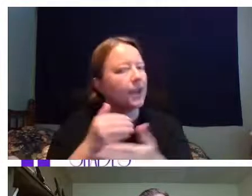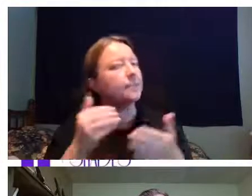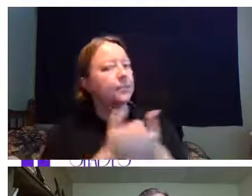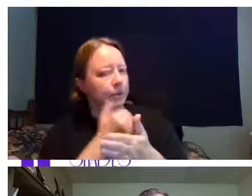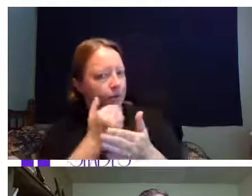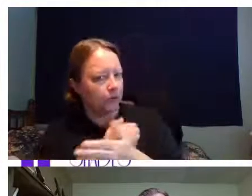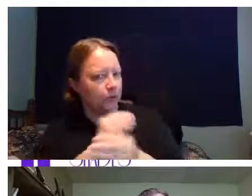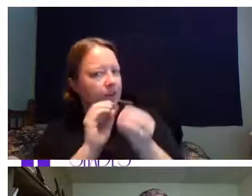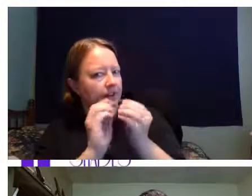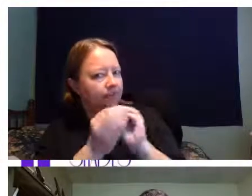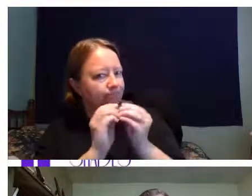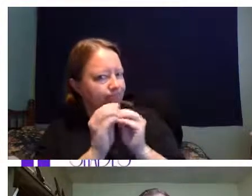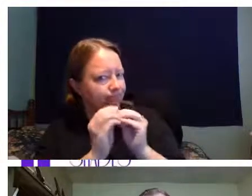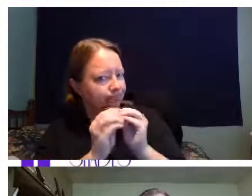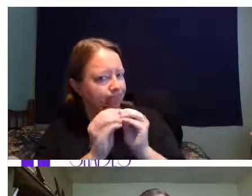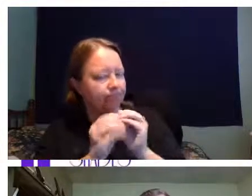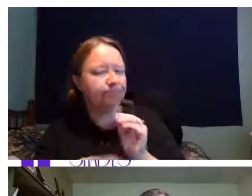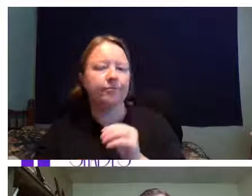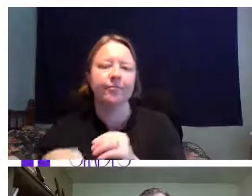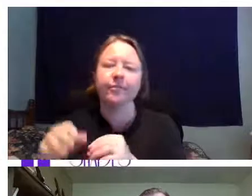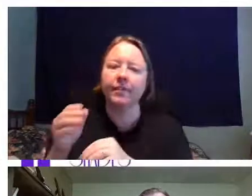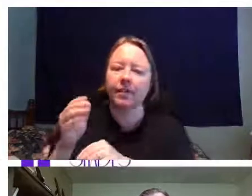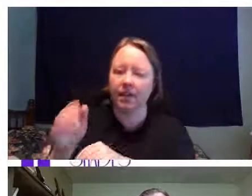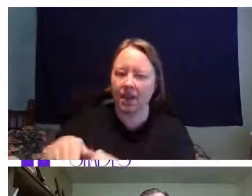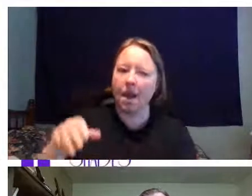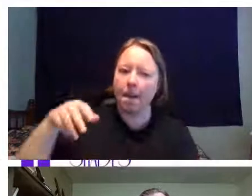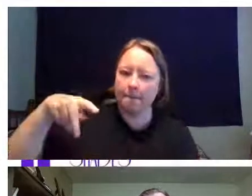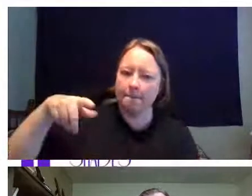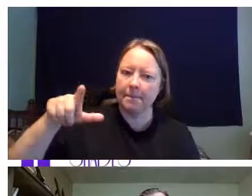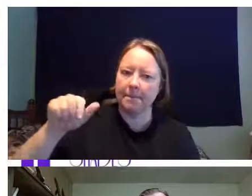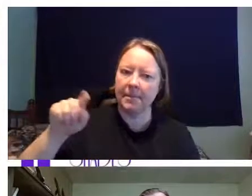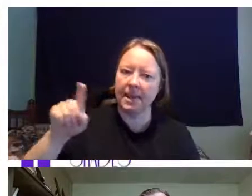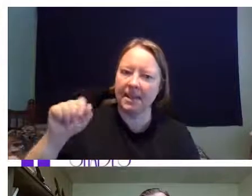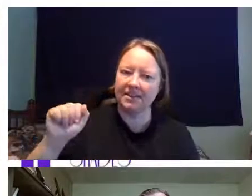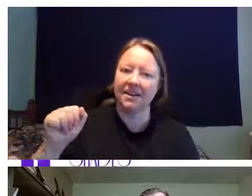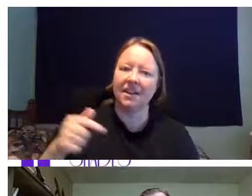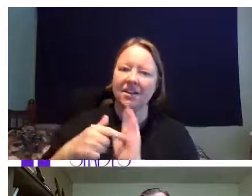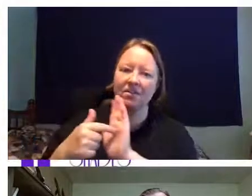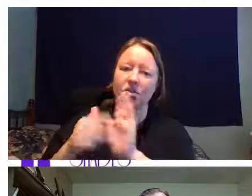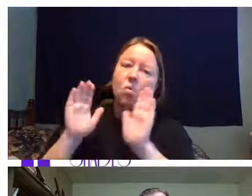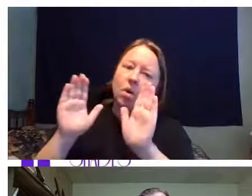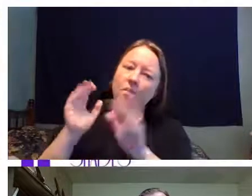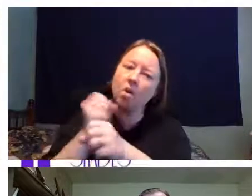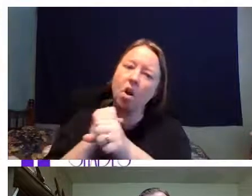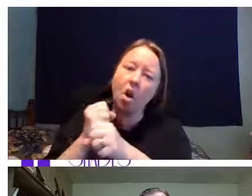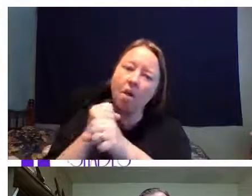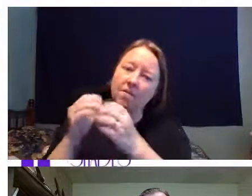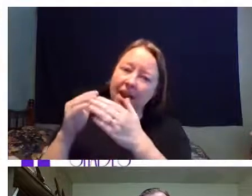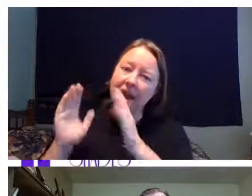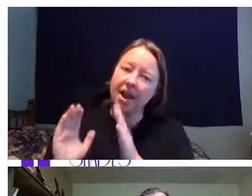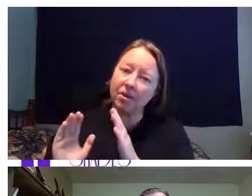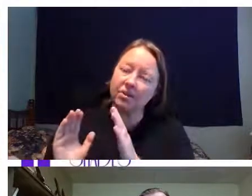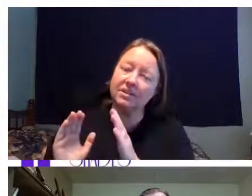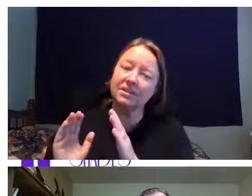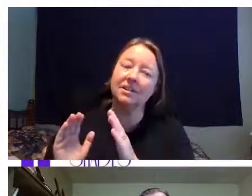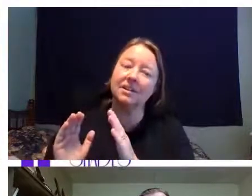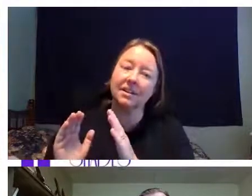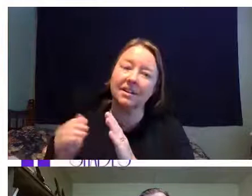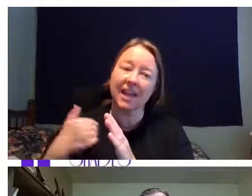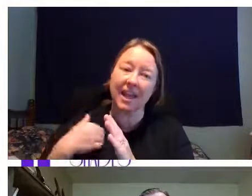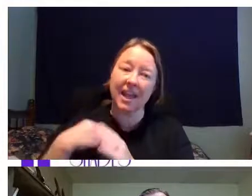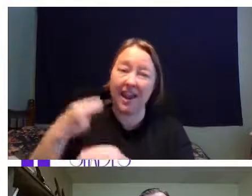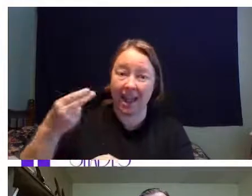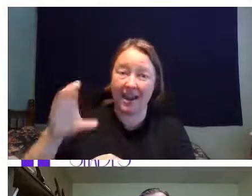remodeled plaza that featured this wonderful coffee house, and they had